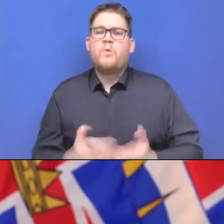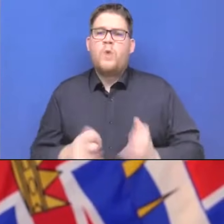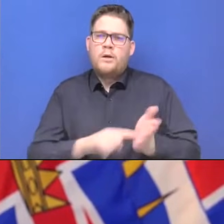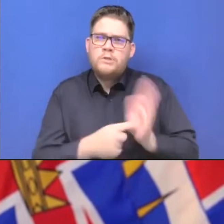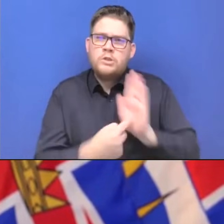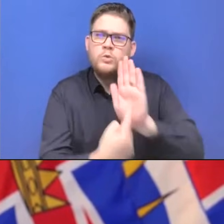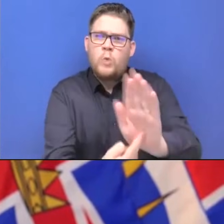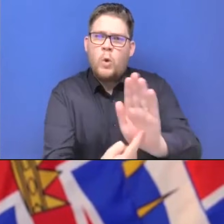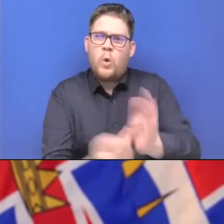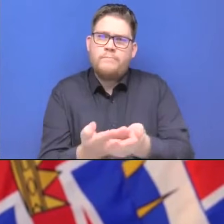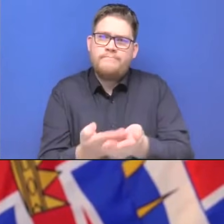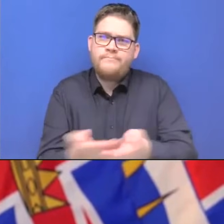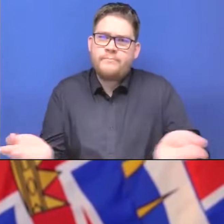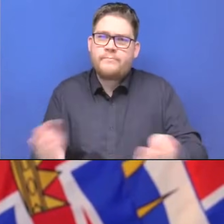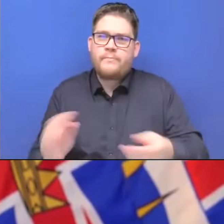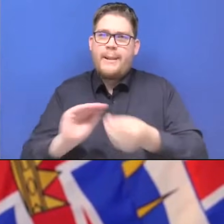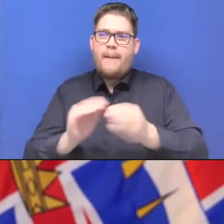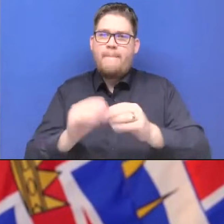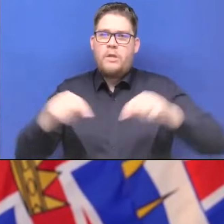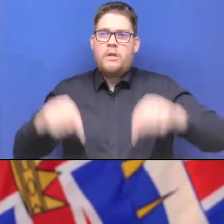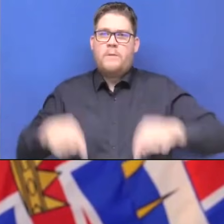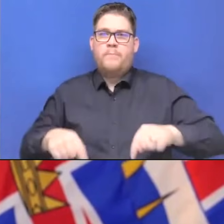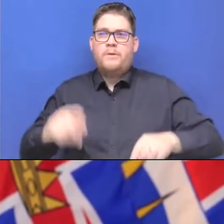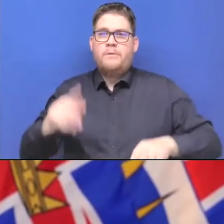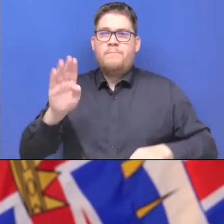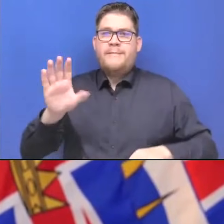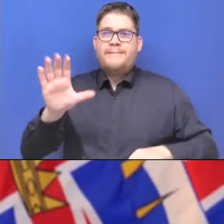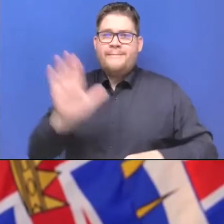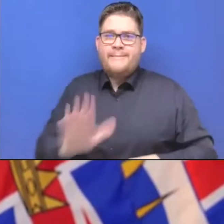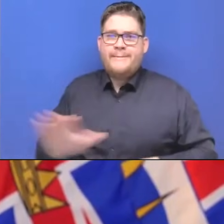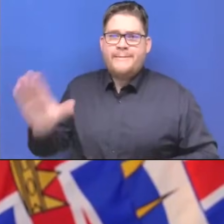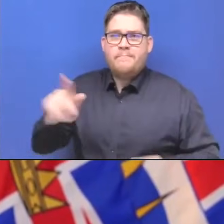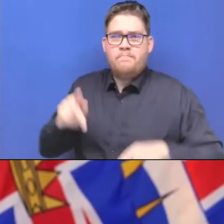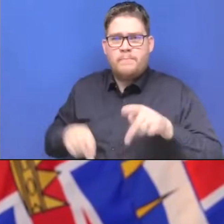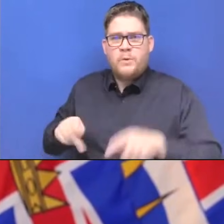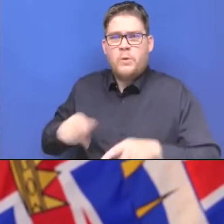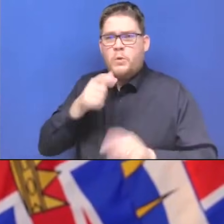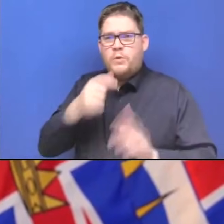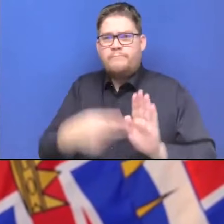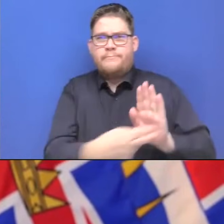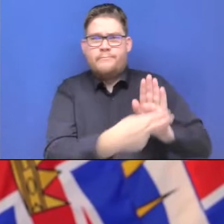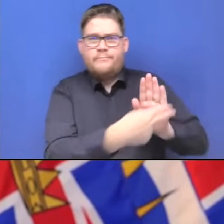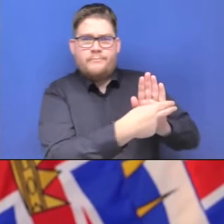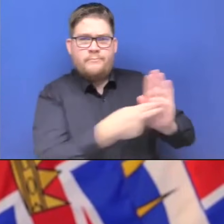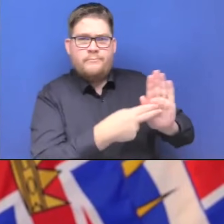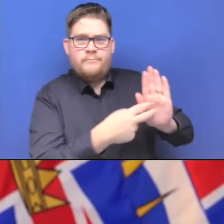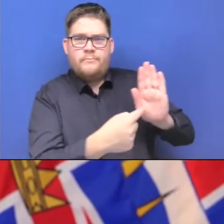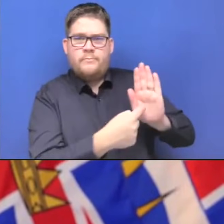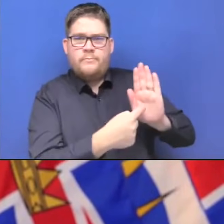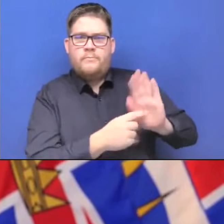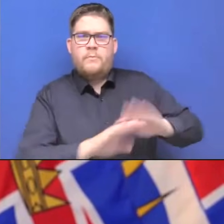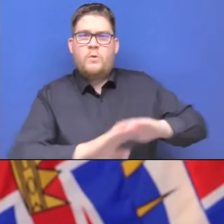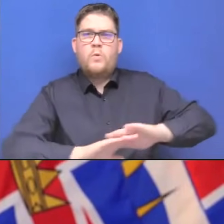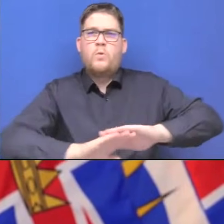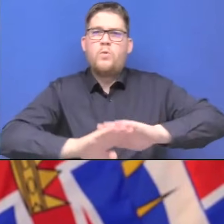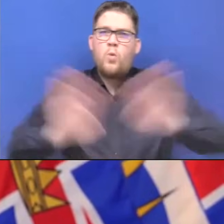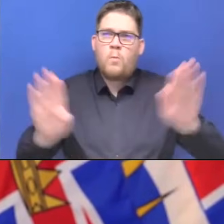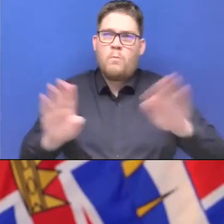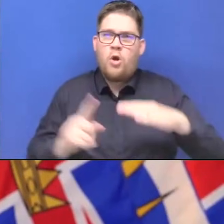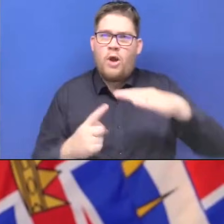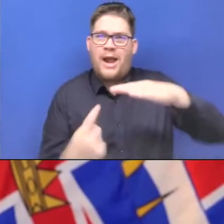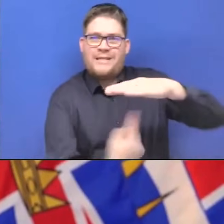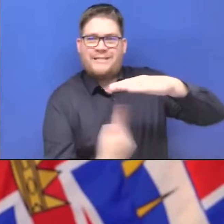that group of people that have been labeled as discontinued isolation. And it is proving to be a